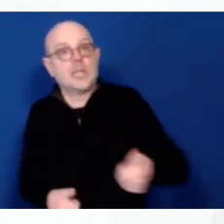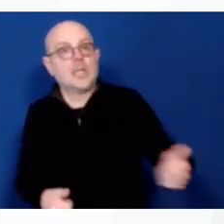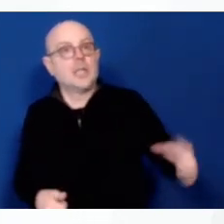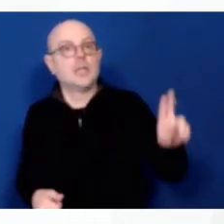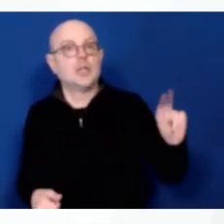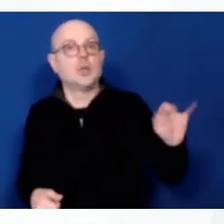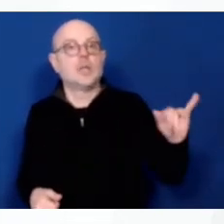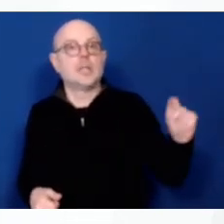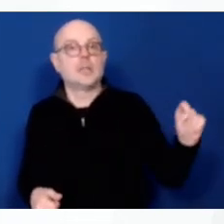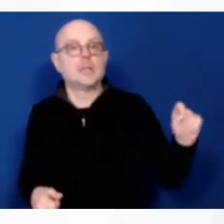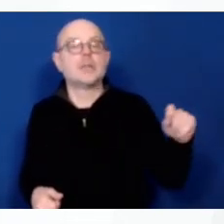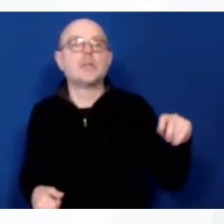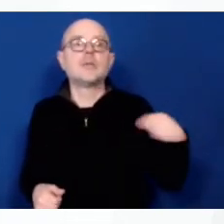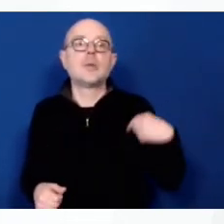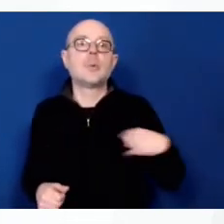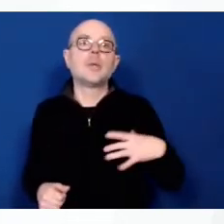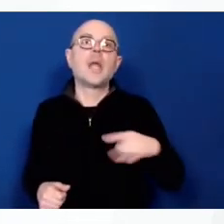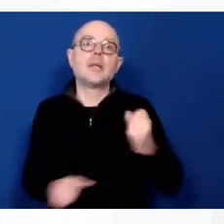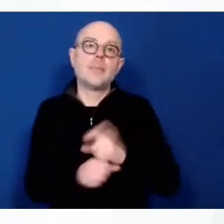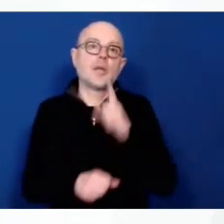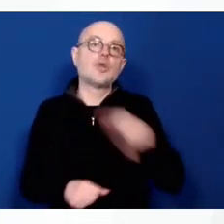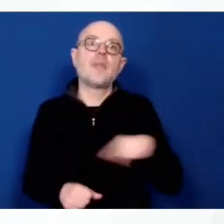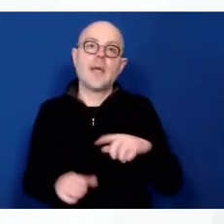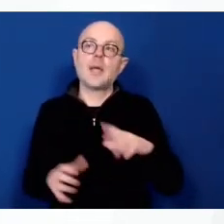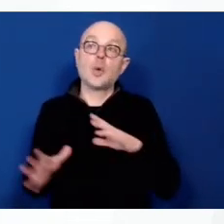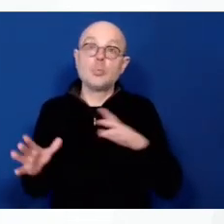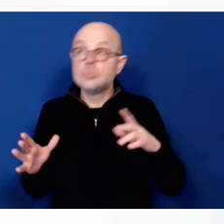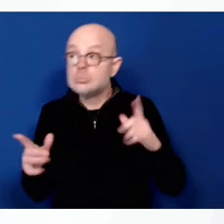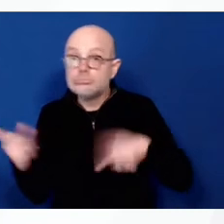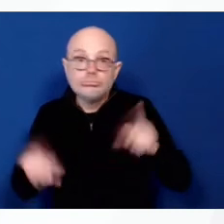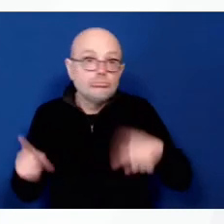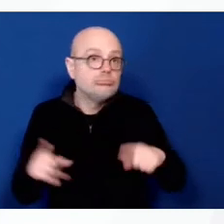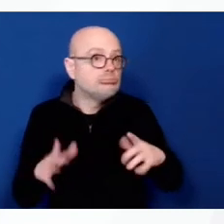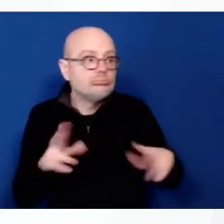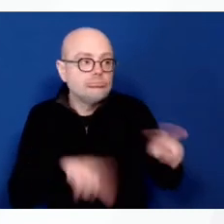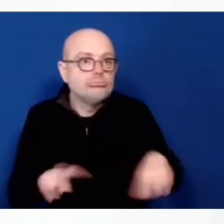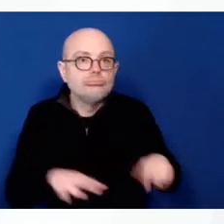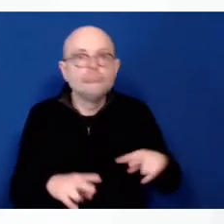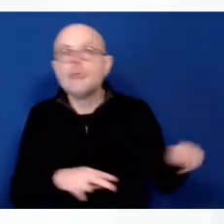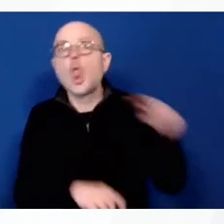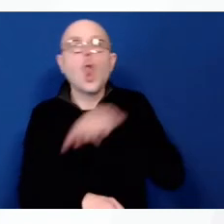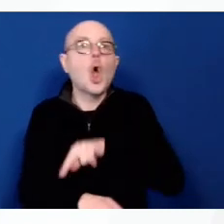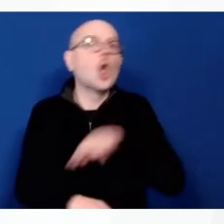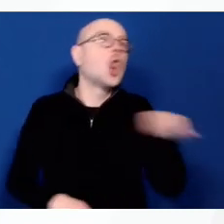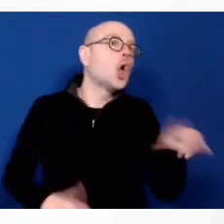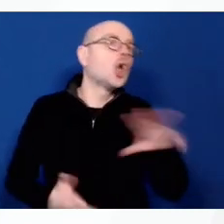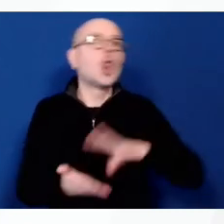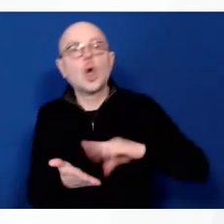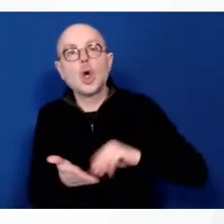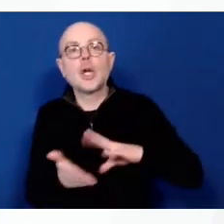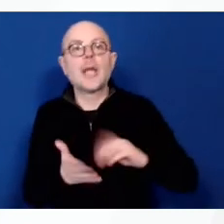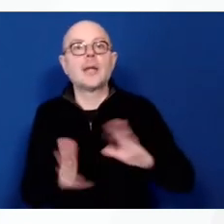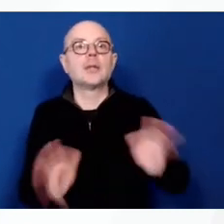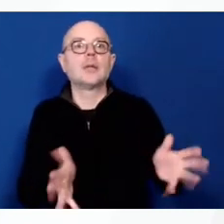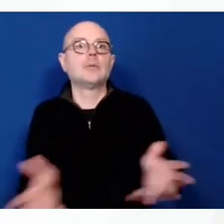stay coordinated with each other and with the campus's diversity blueprint.